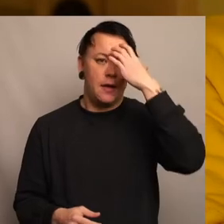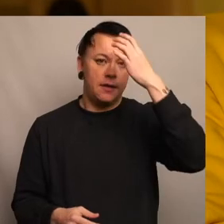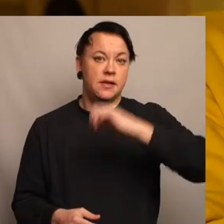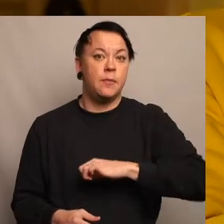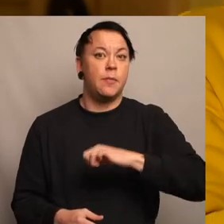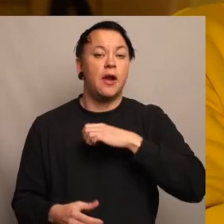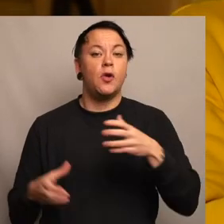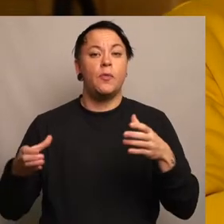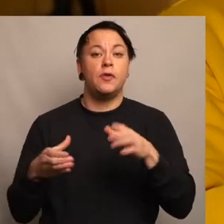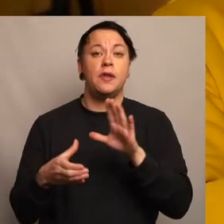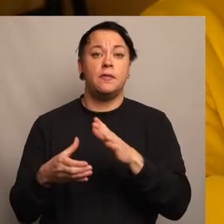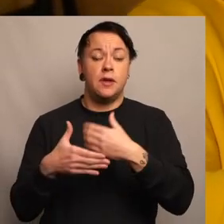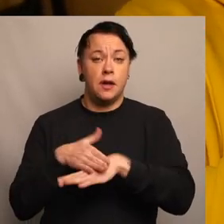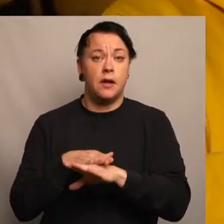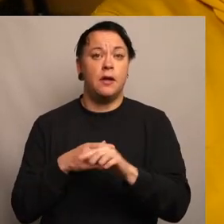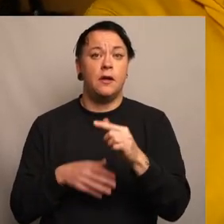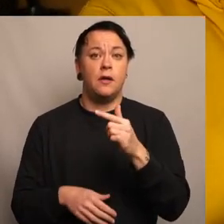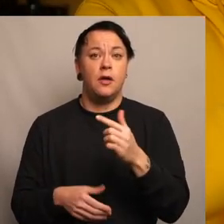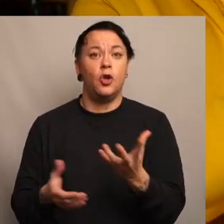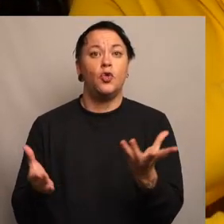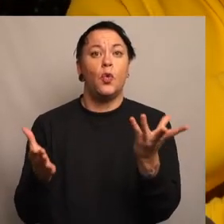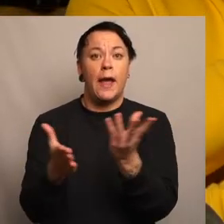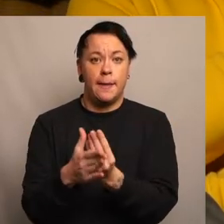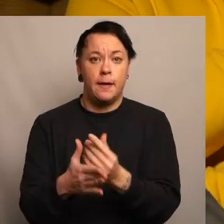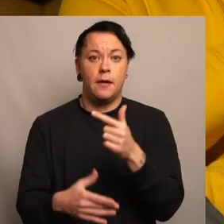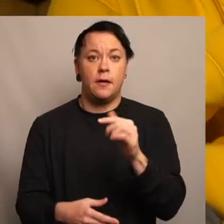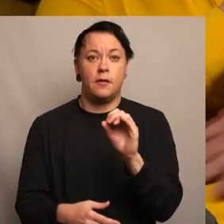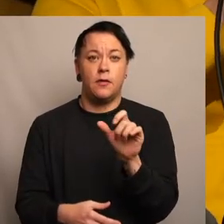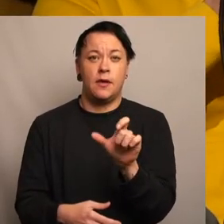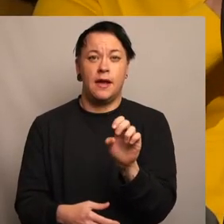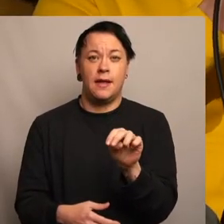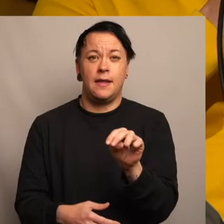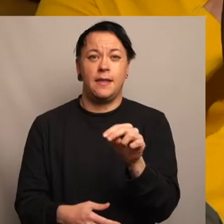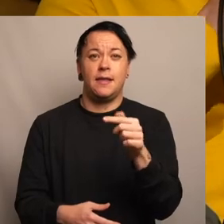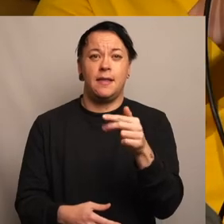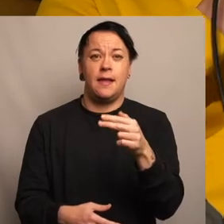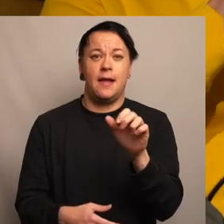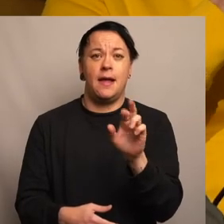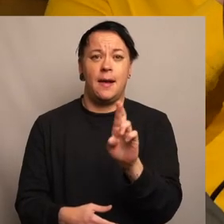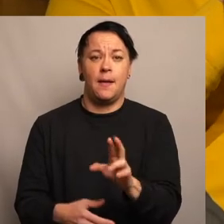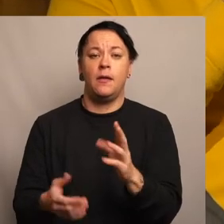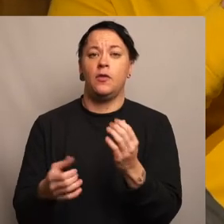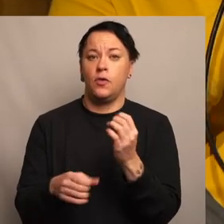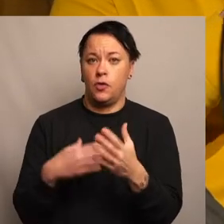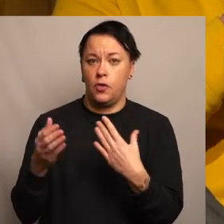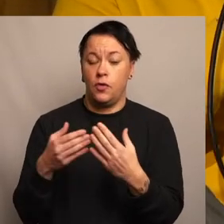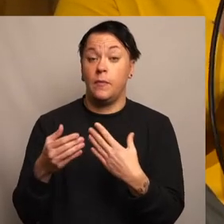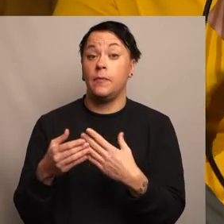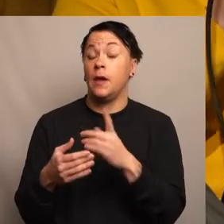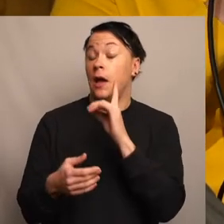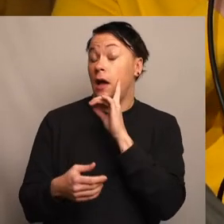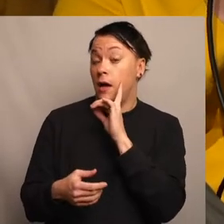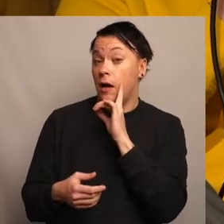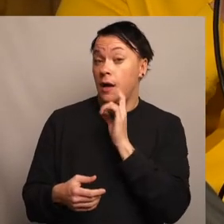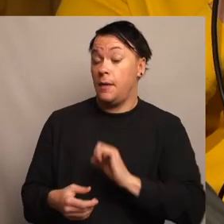since 2015. They're doing amazing. And since then, we have every year block for the people who are immigrant